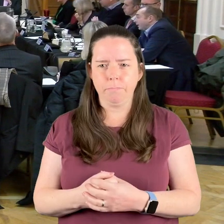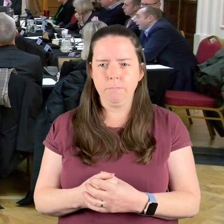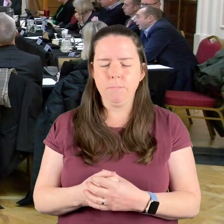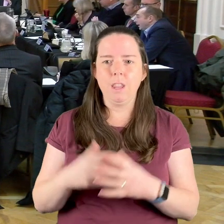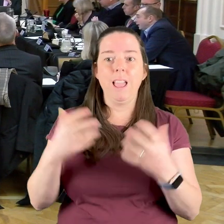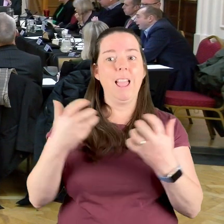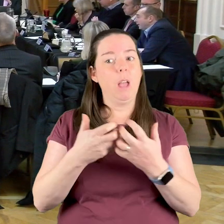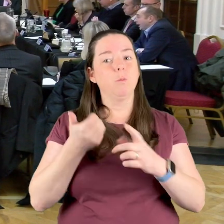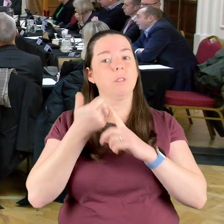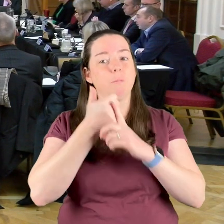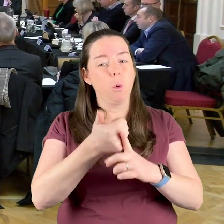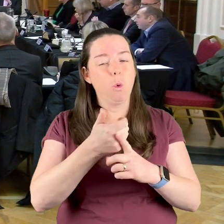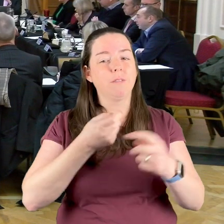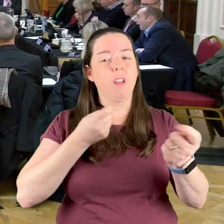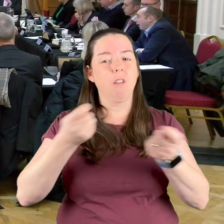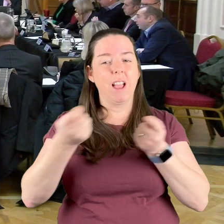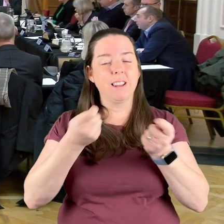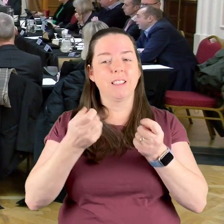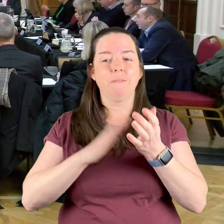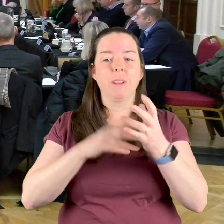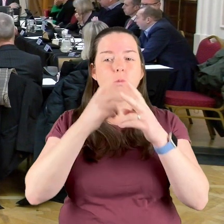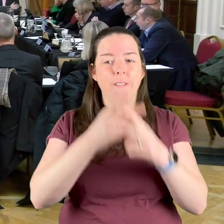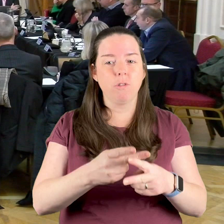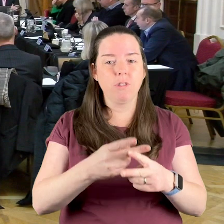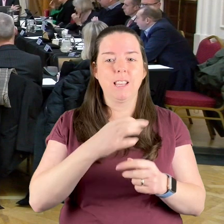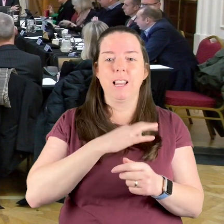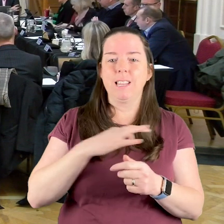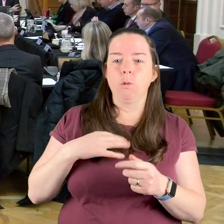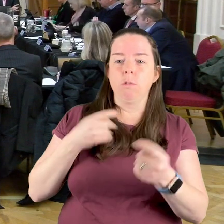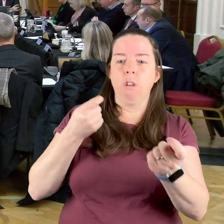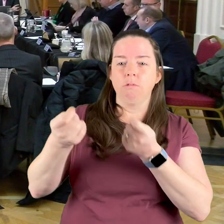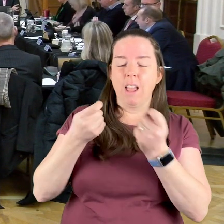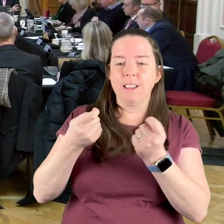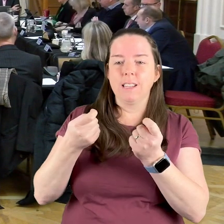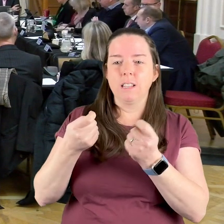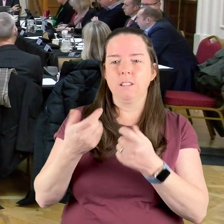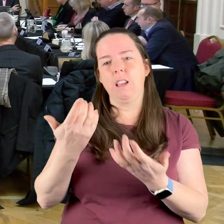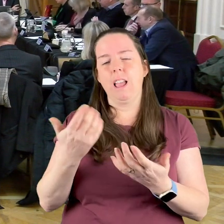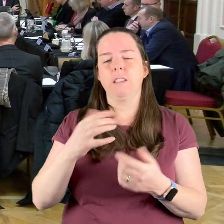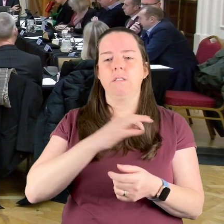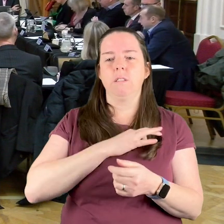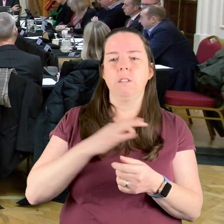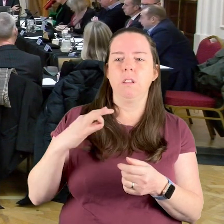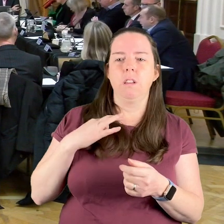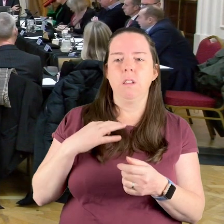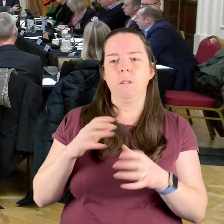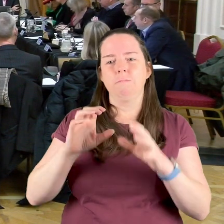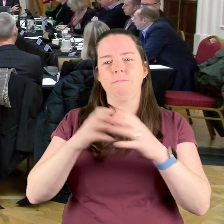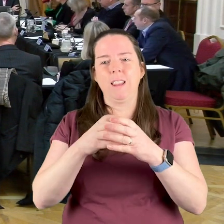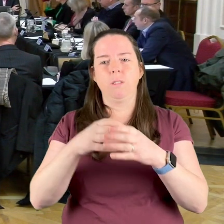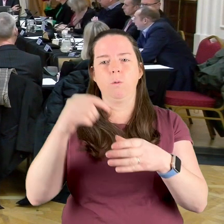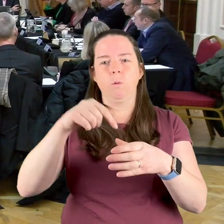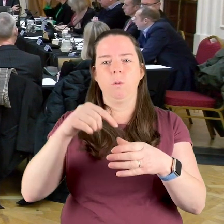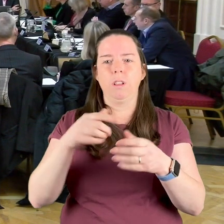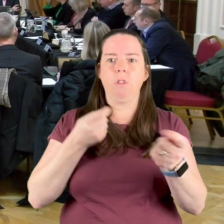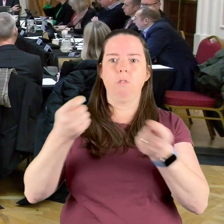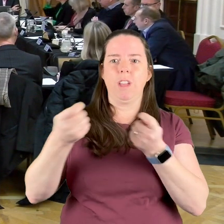well, is how we really support our directors of midwifery, clinical directors and divisional medical